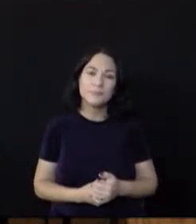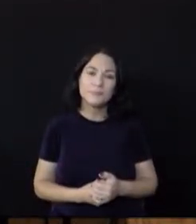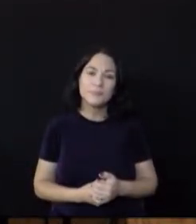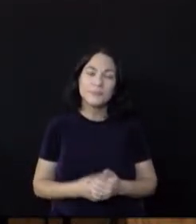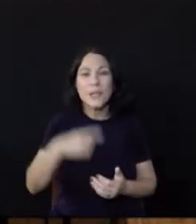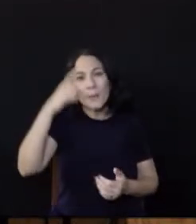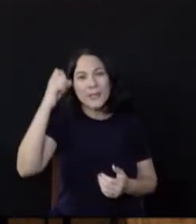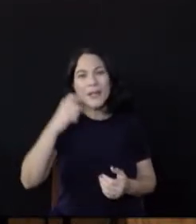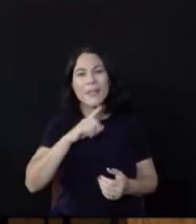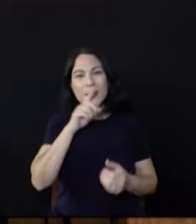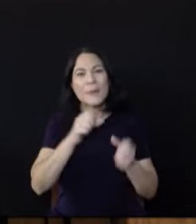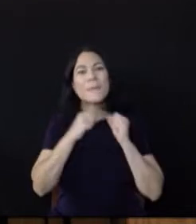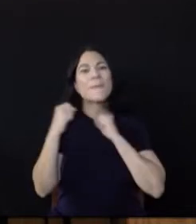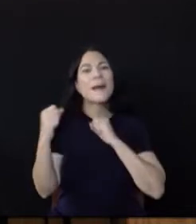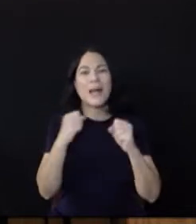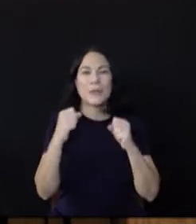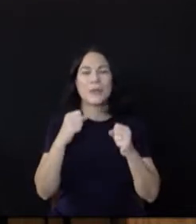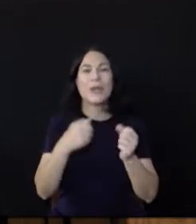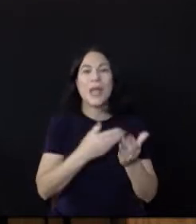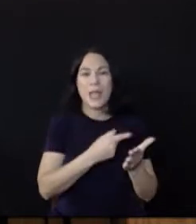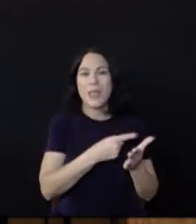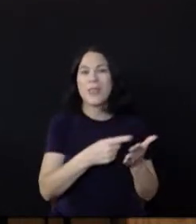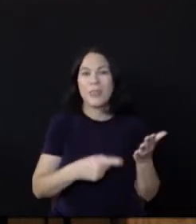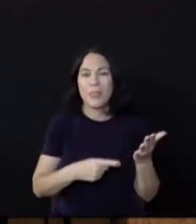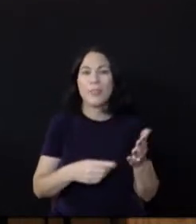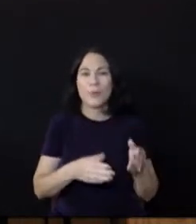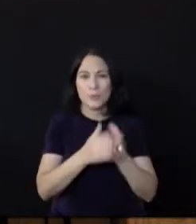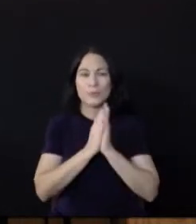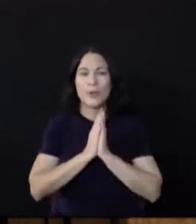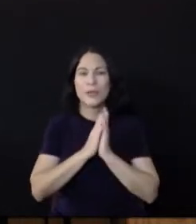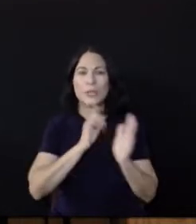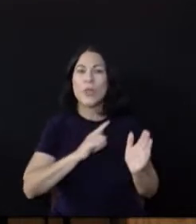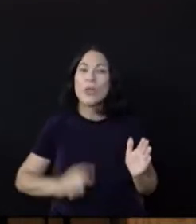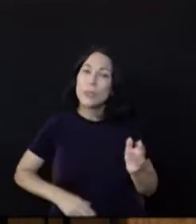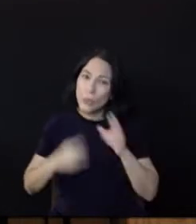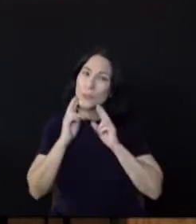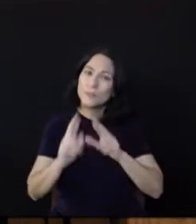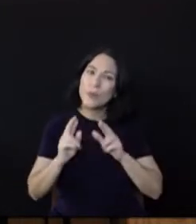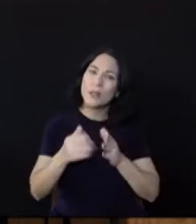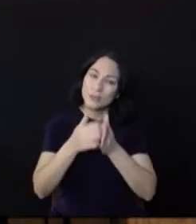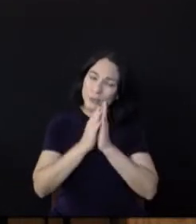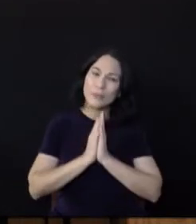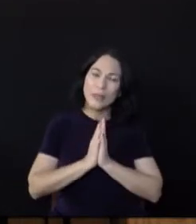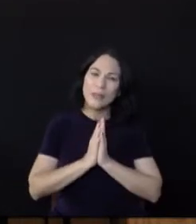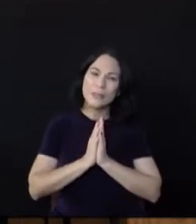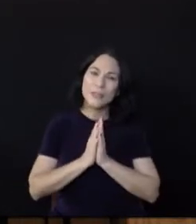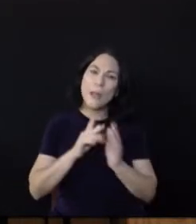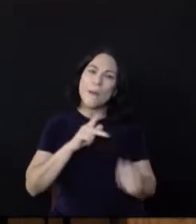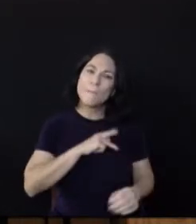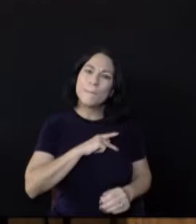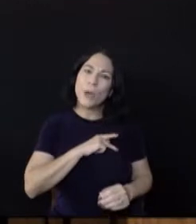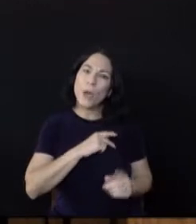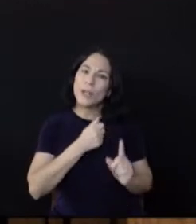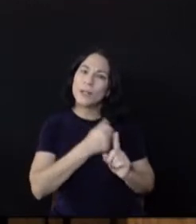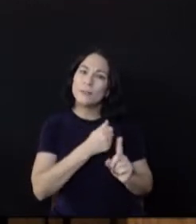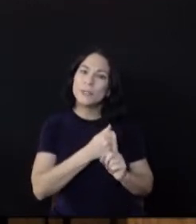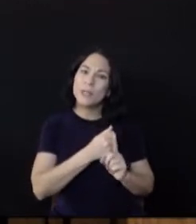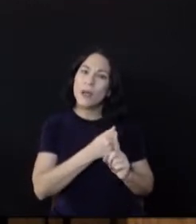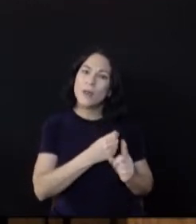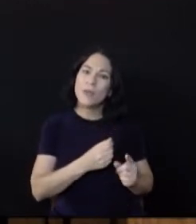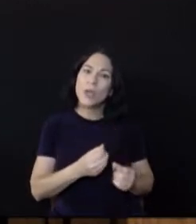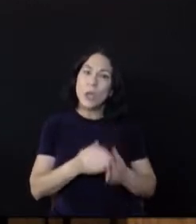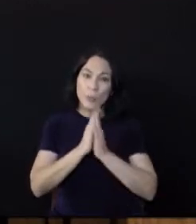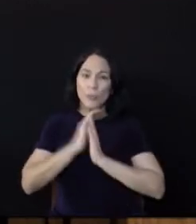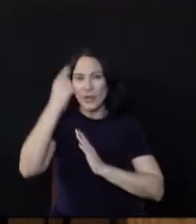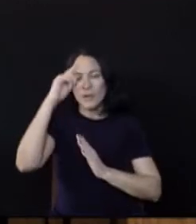Because there's power in those kinds of prayers. The Lord responds to those kinds of prayers. Paul himself offered one on behalf of the early church